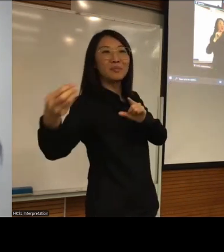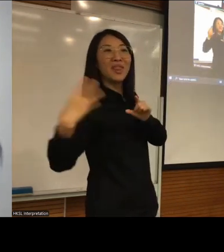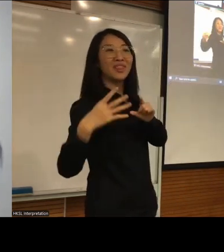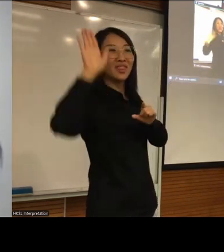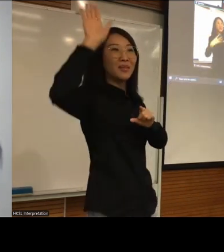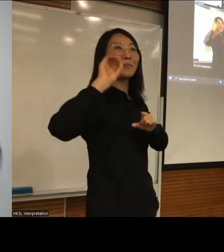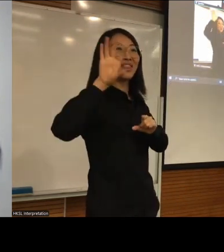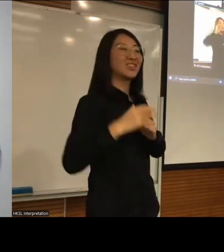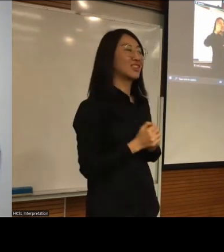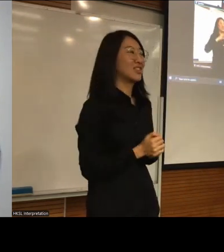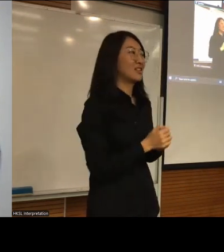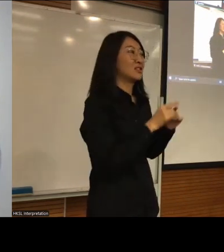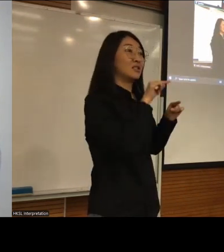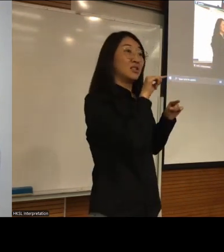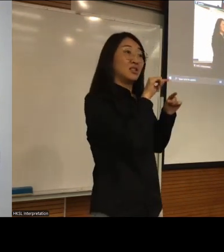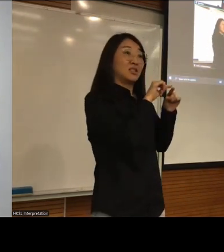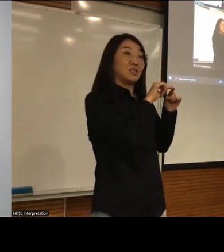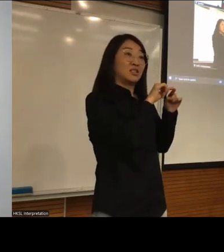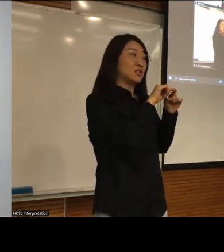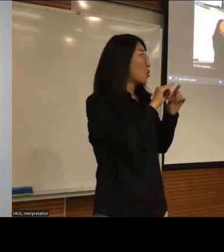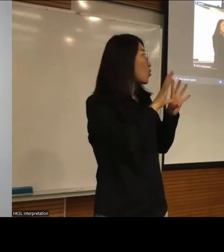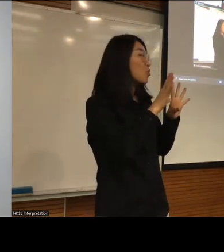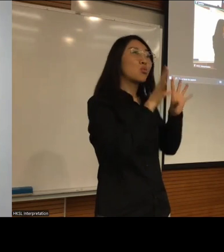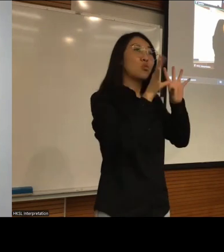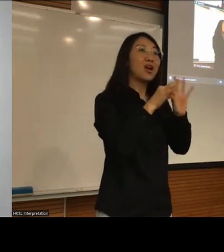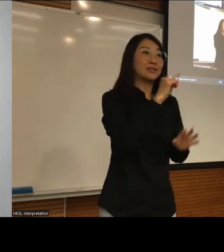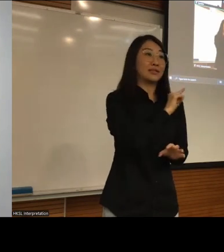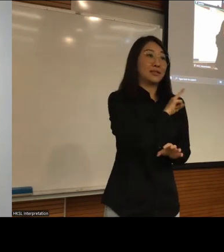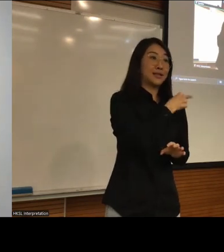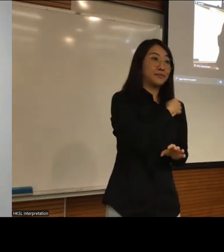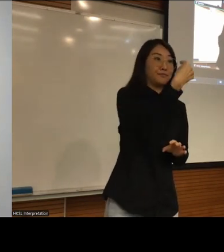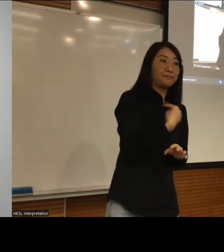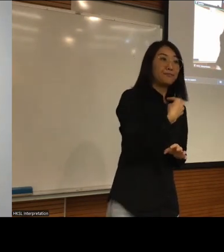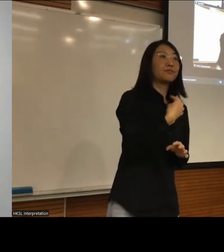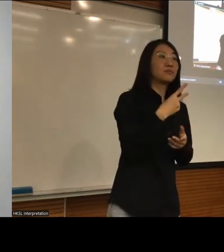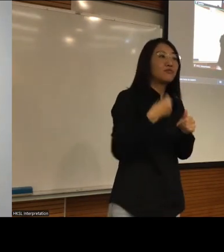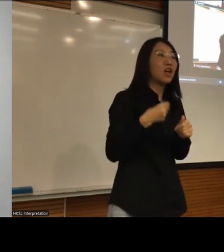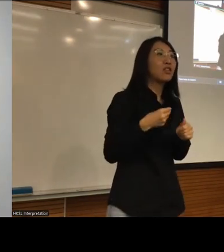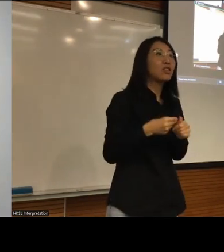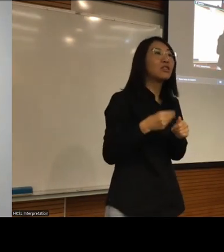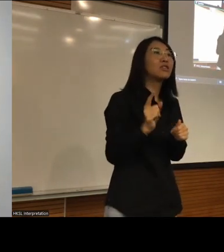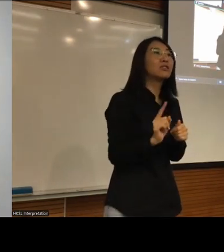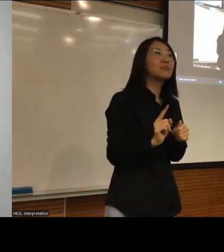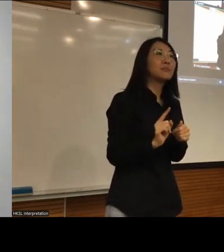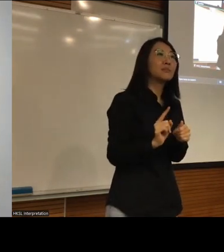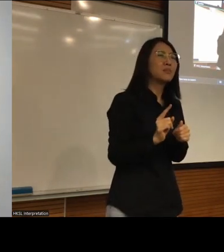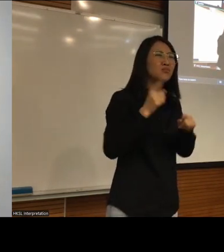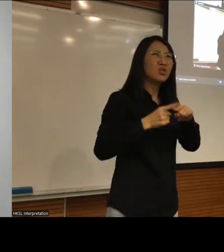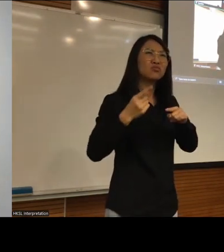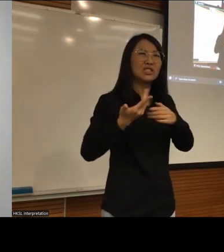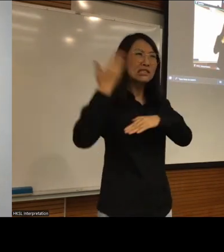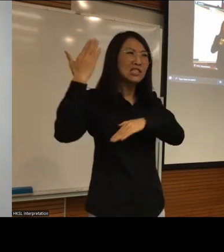is the opinion about reflective practice in interpreter training. How come little to no attention is given to